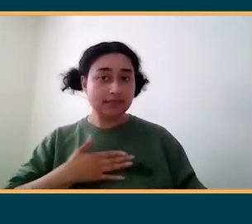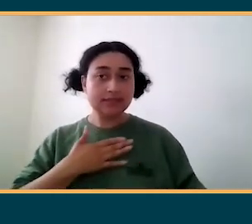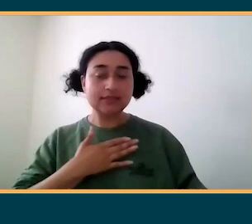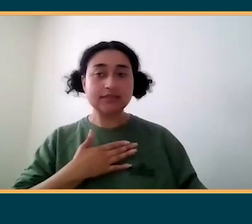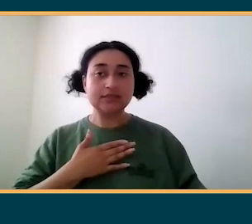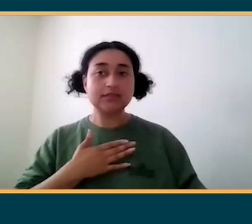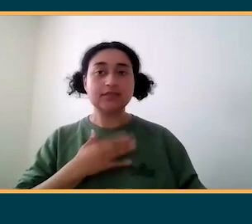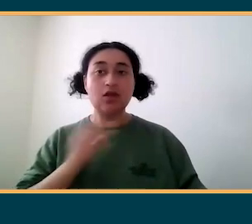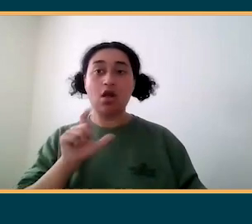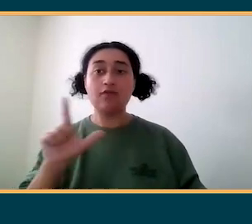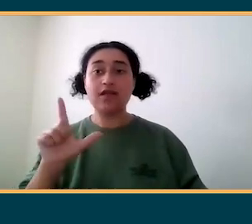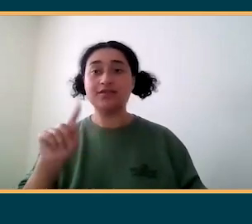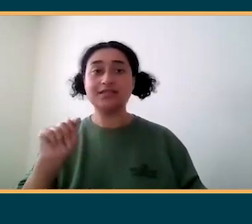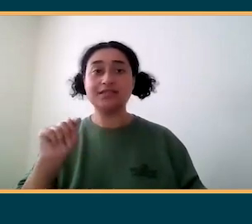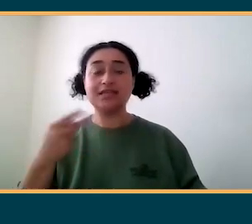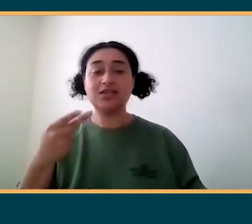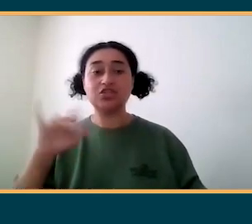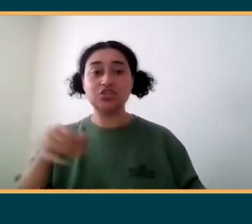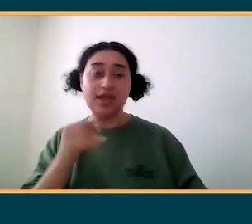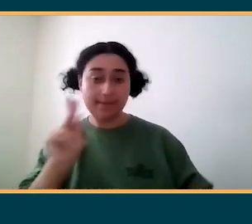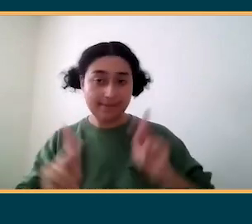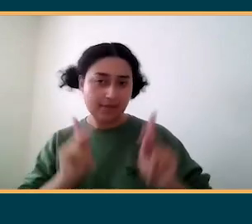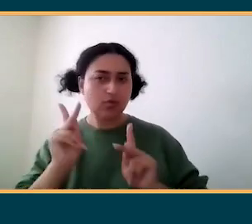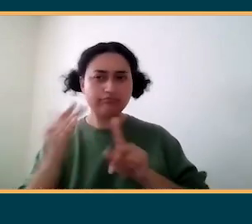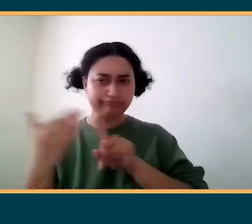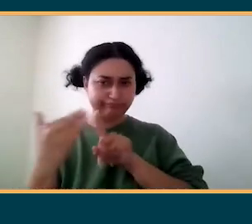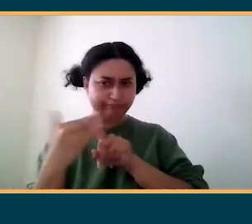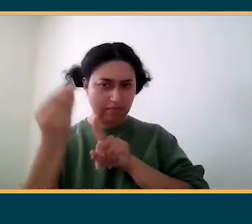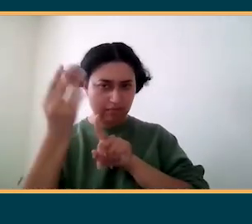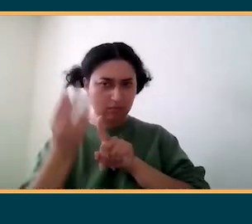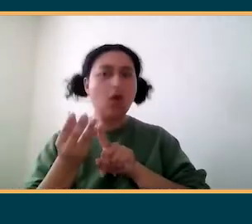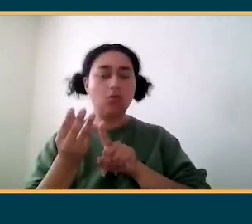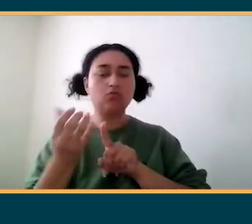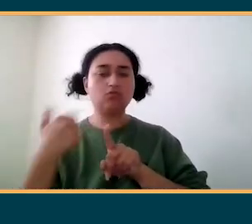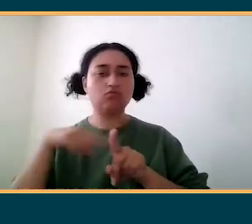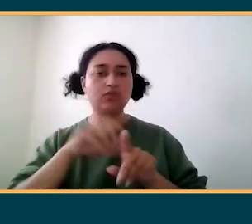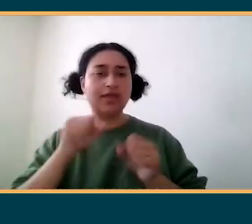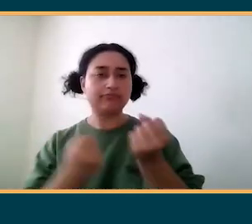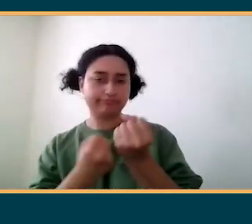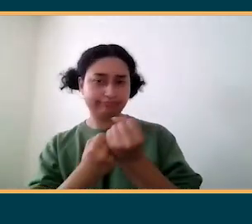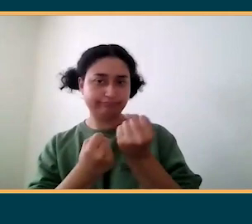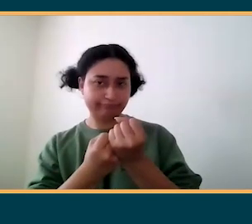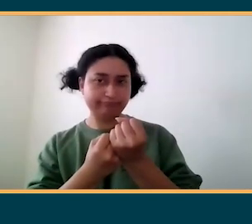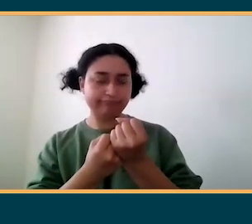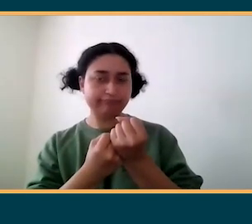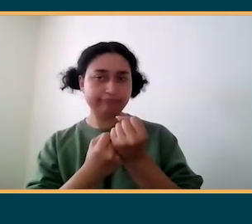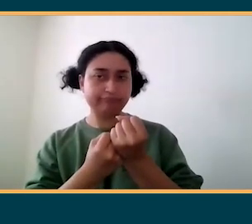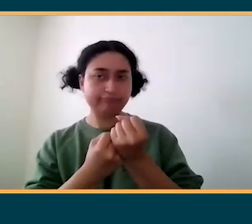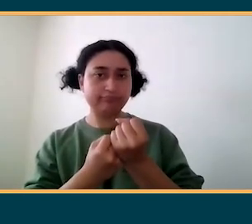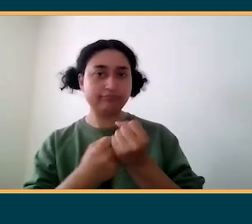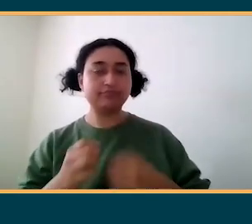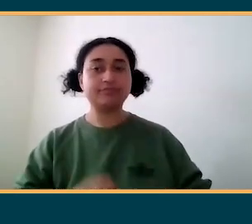all of the LTHJ Global people in the background, and they will help you. Amy Davis is here to help you. Welcome,